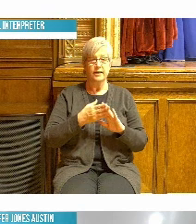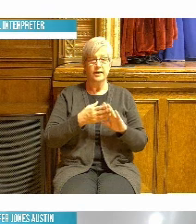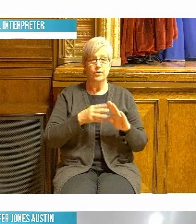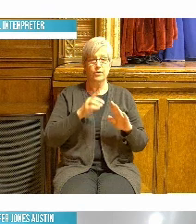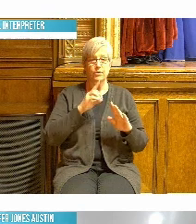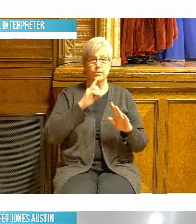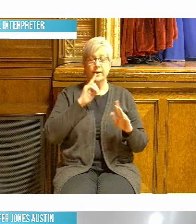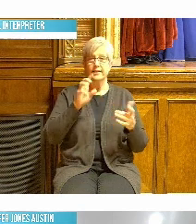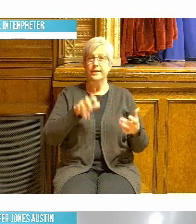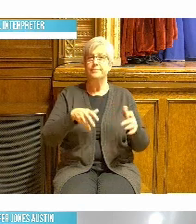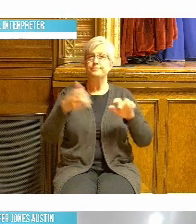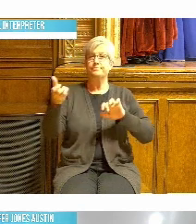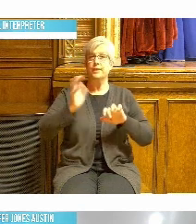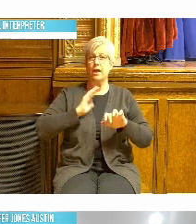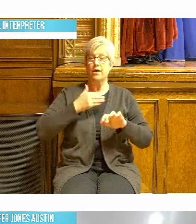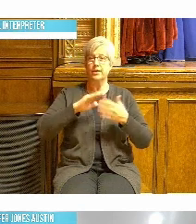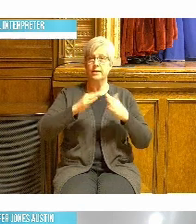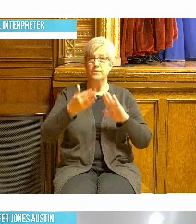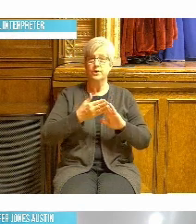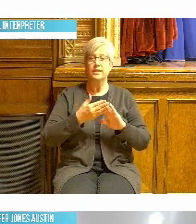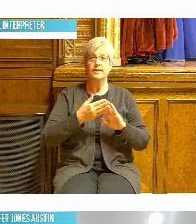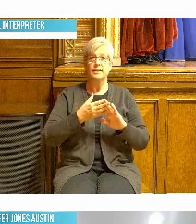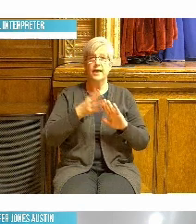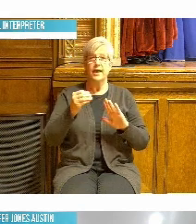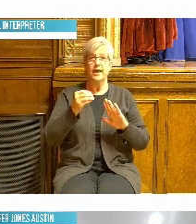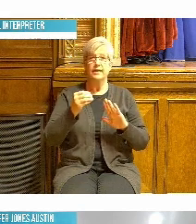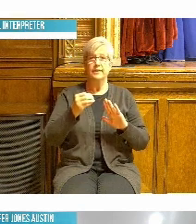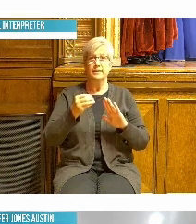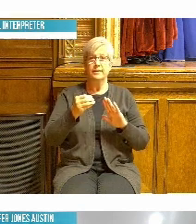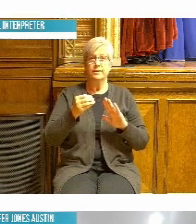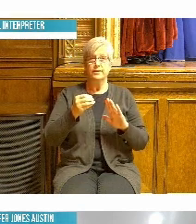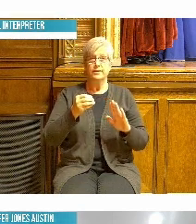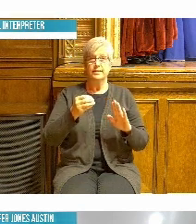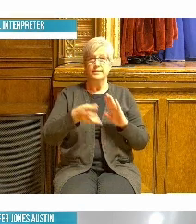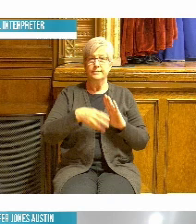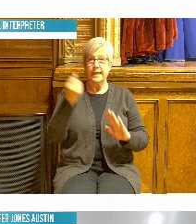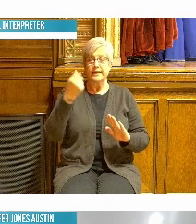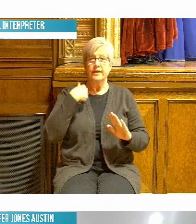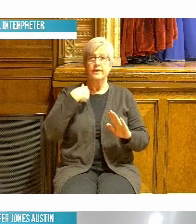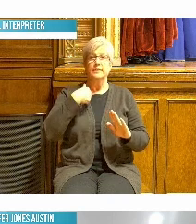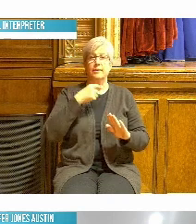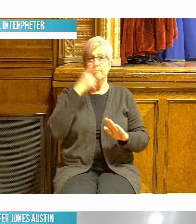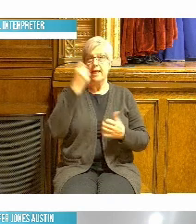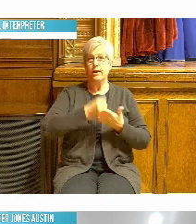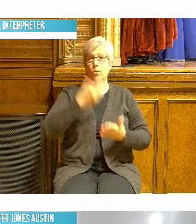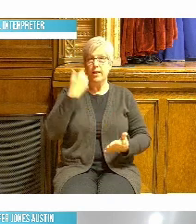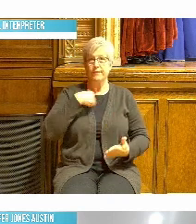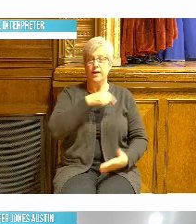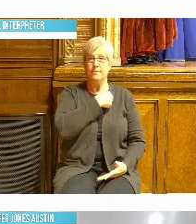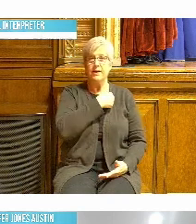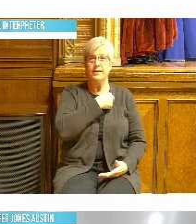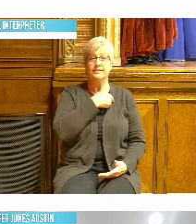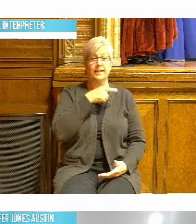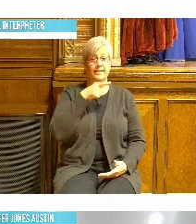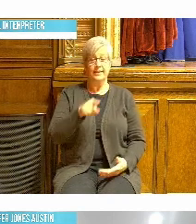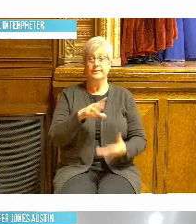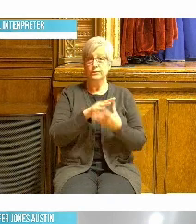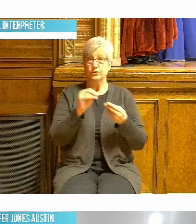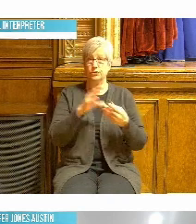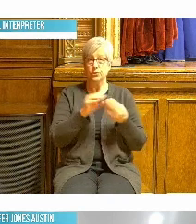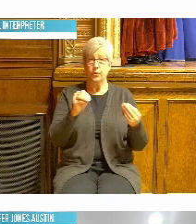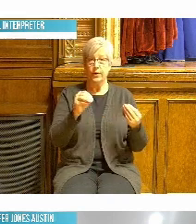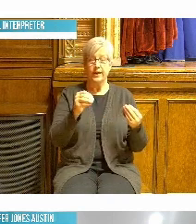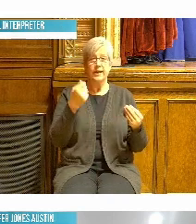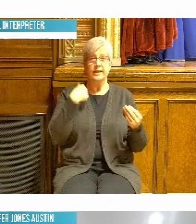destabilizing our communities and robbing us of Black wealth. This is a story that we